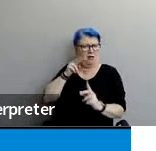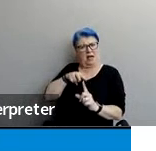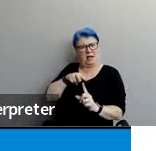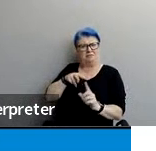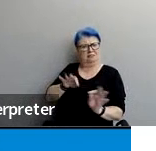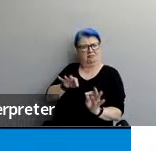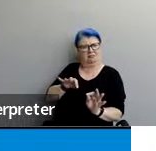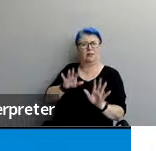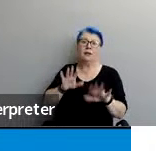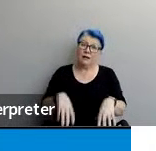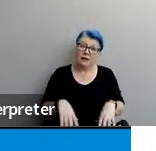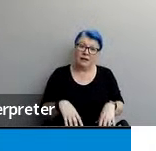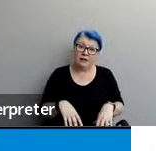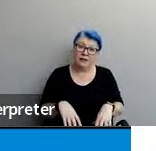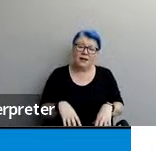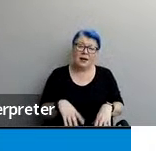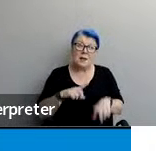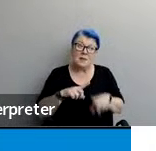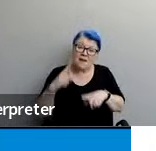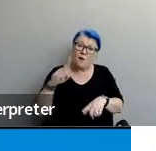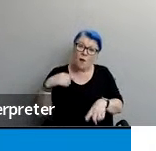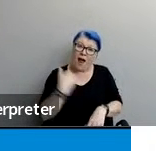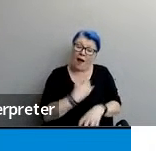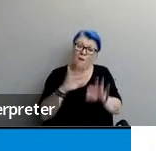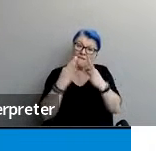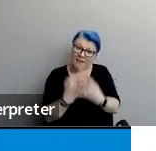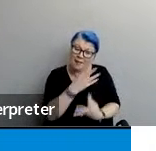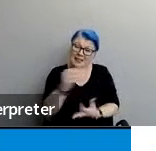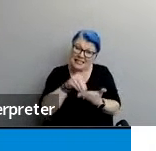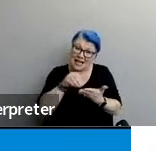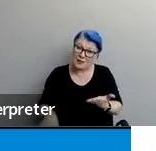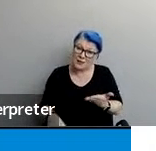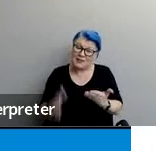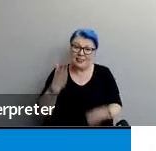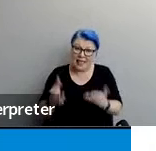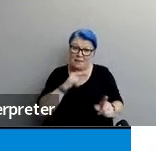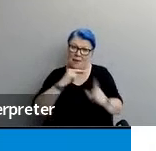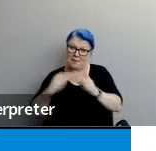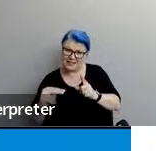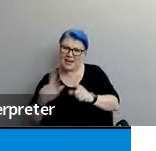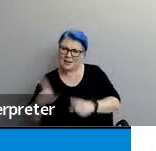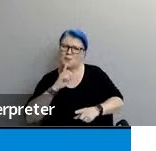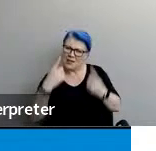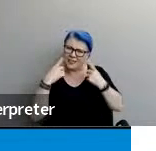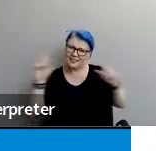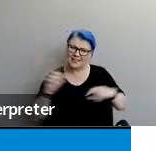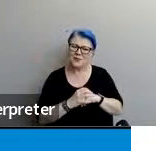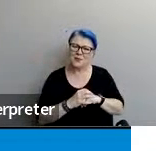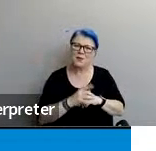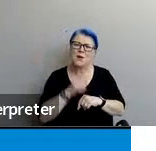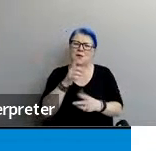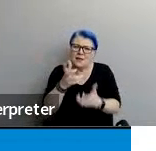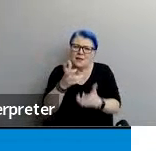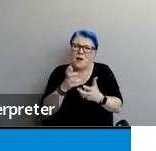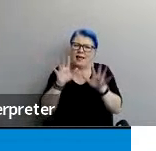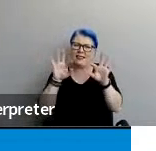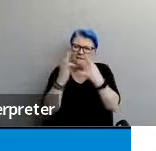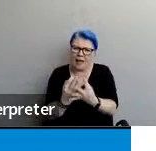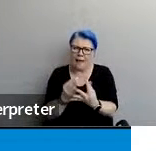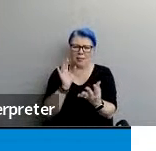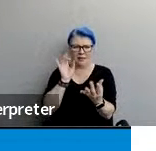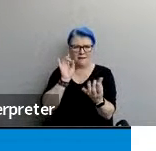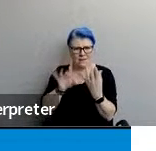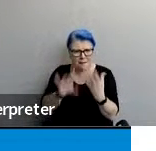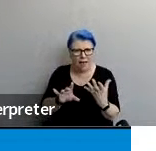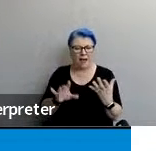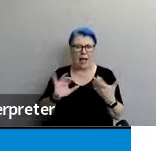standards. But for our families and for our students, they might be considered very successful. Really wanting some of that family feedback of how do